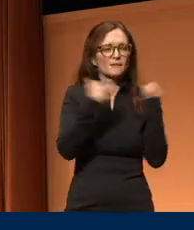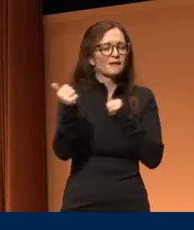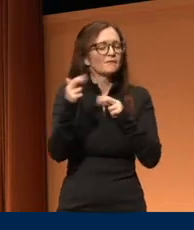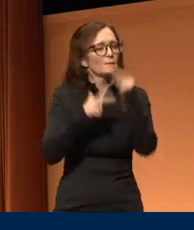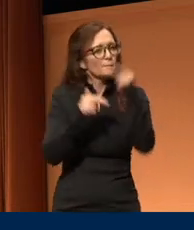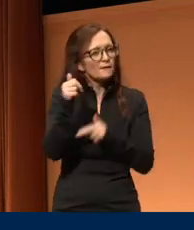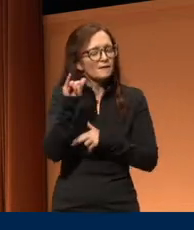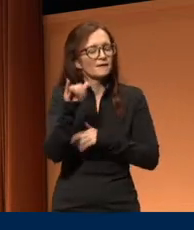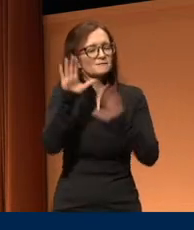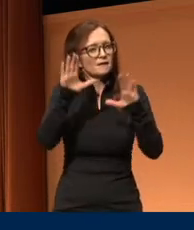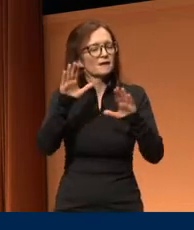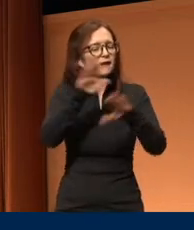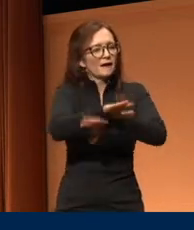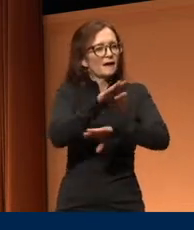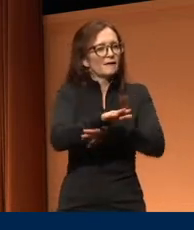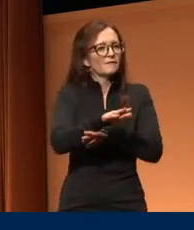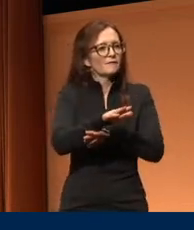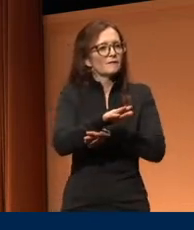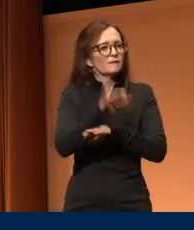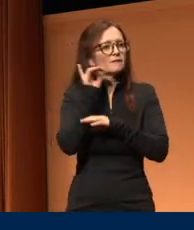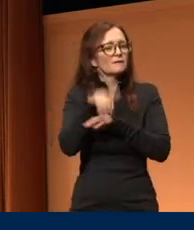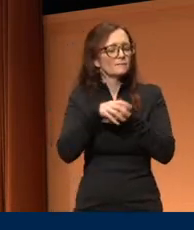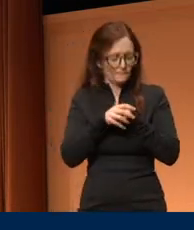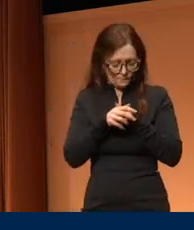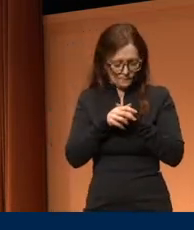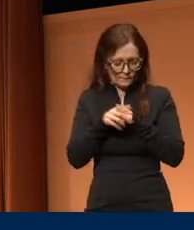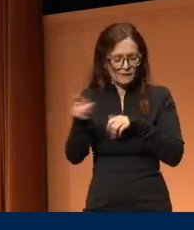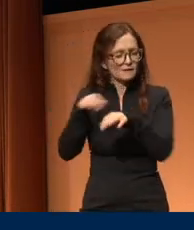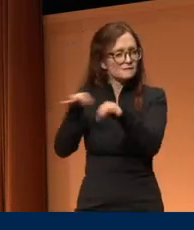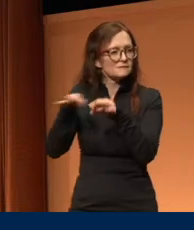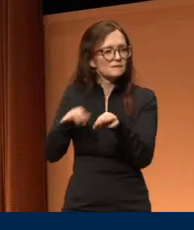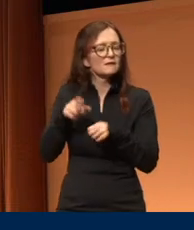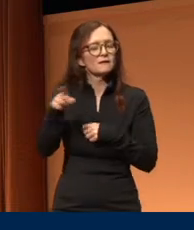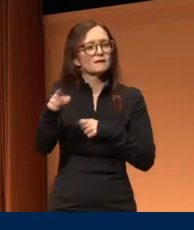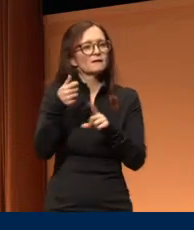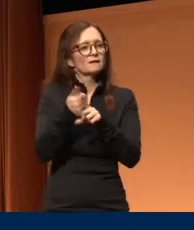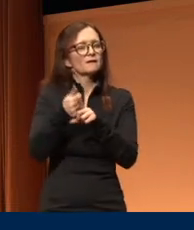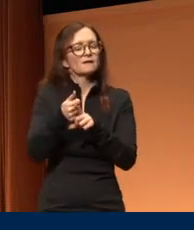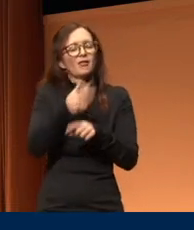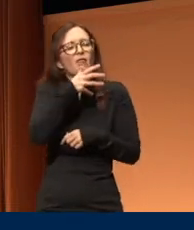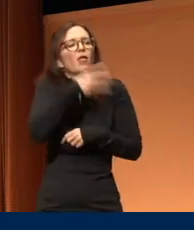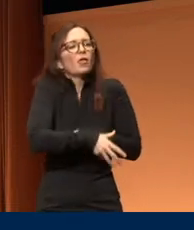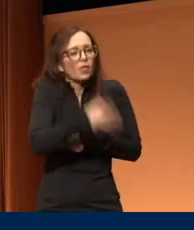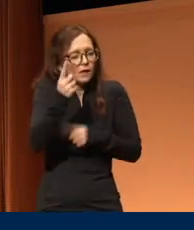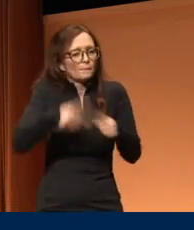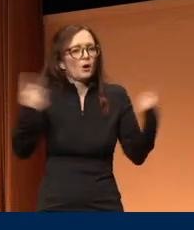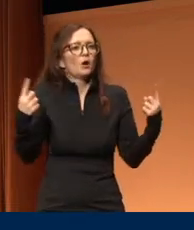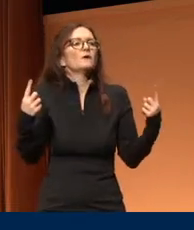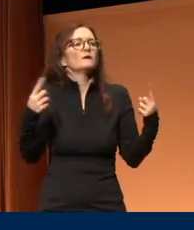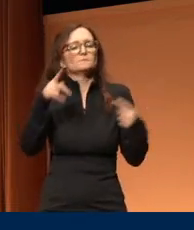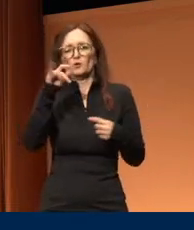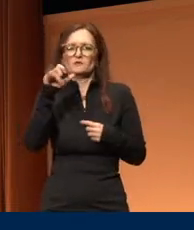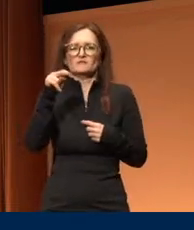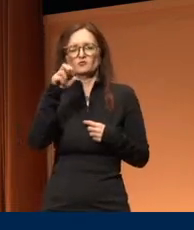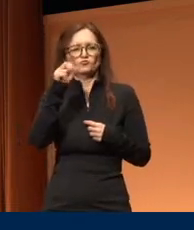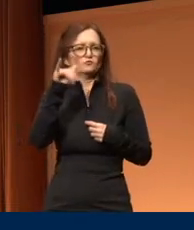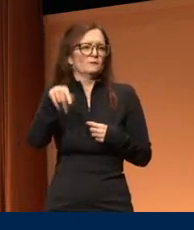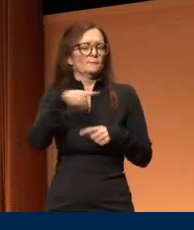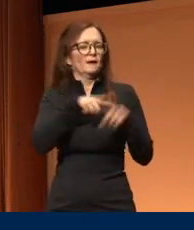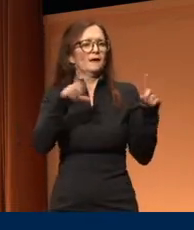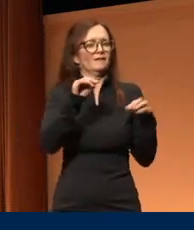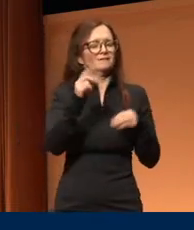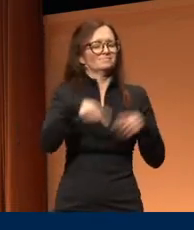that Sunday afternoon, pushed out by the CESU's ushers. He explained how he hated partisanship, club spirit, and